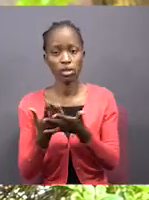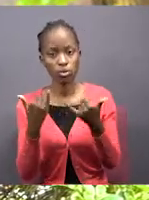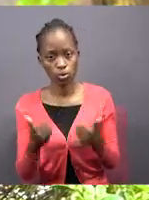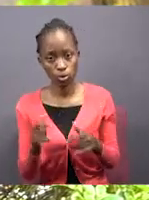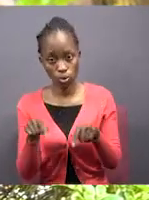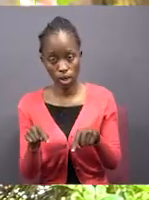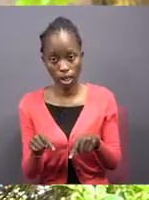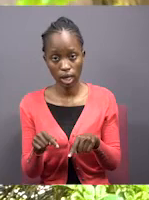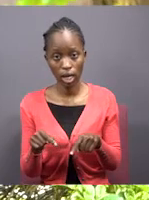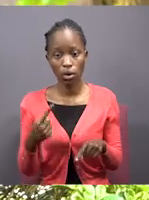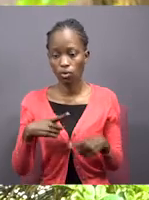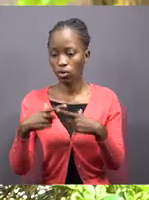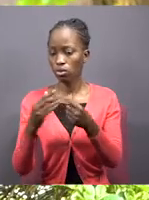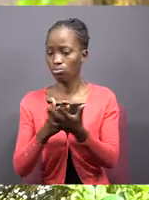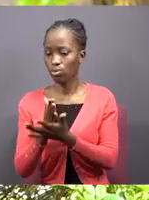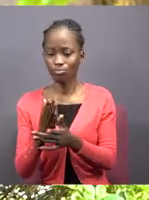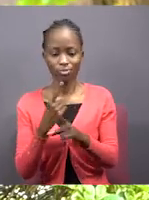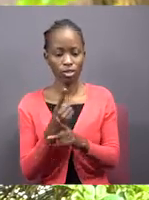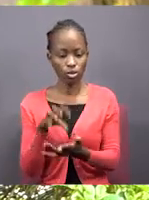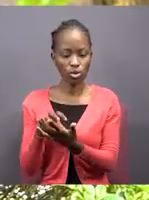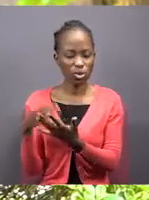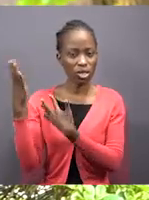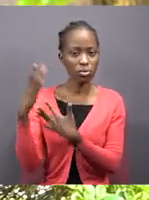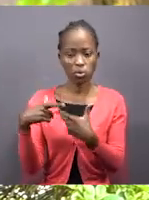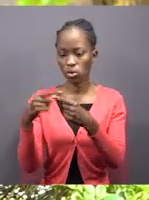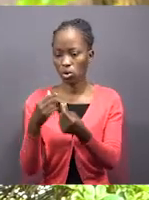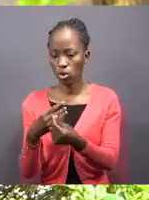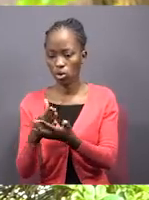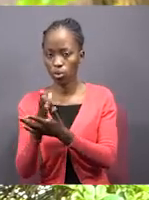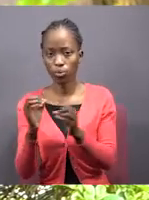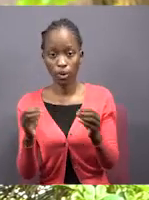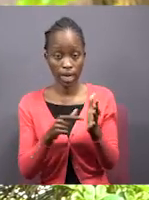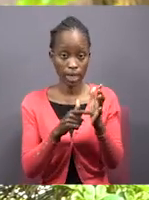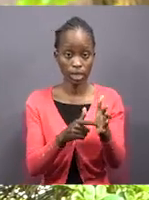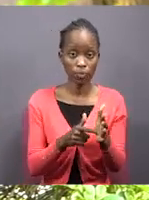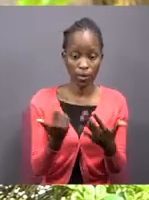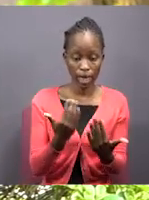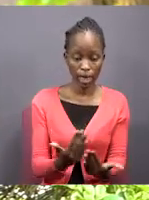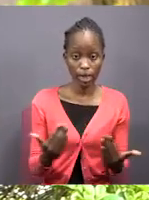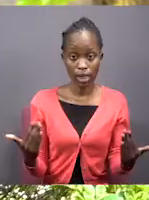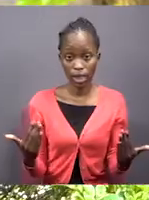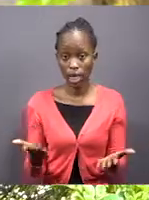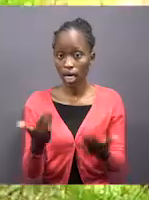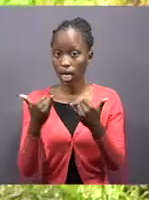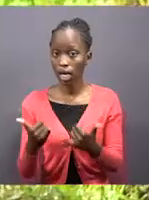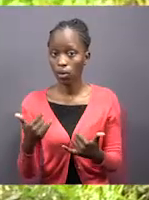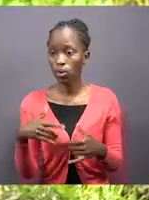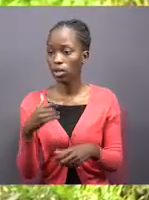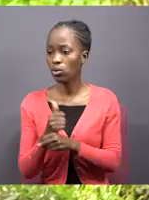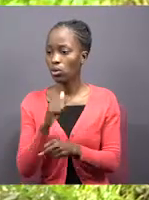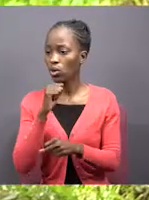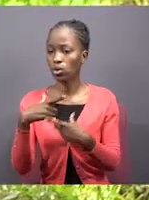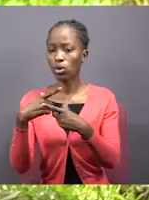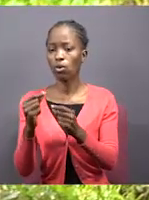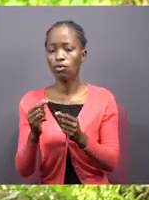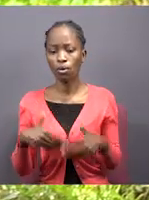today. We have gone through situations in which we never expected to go through. For an example, children, nowadays we don't go